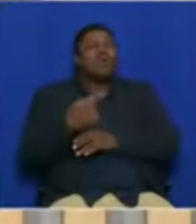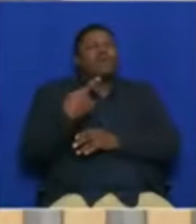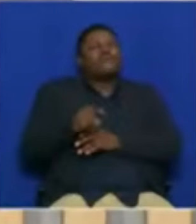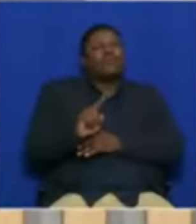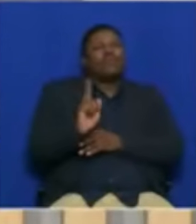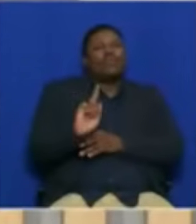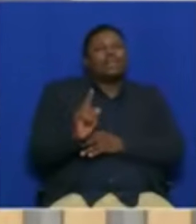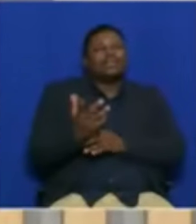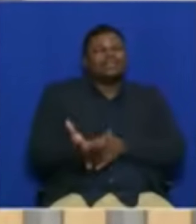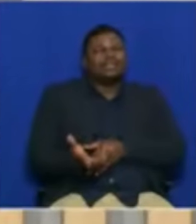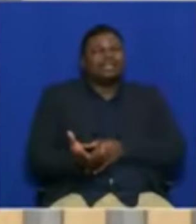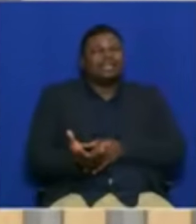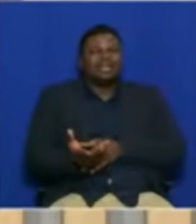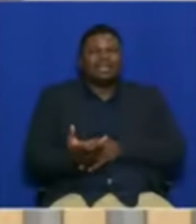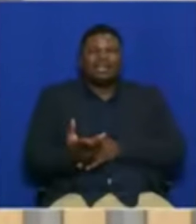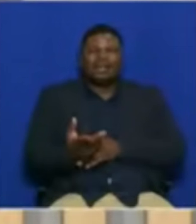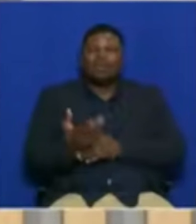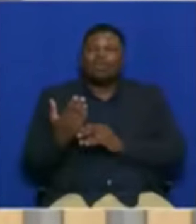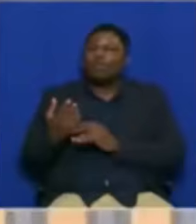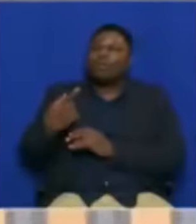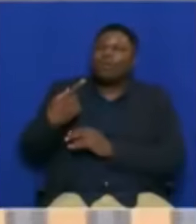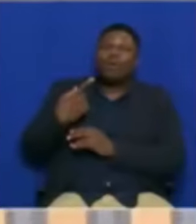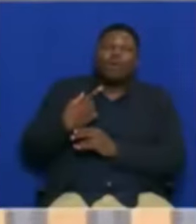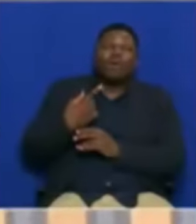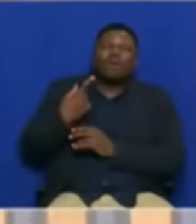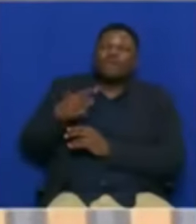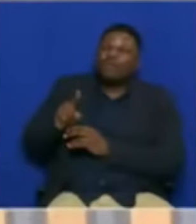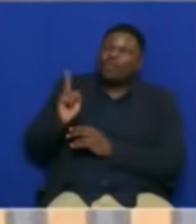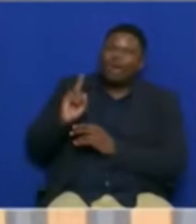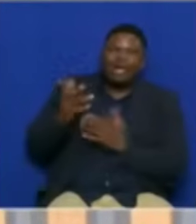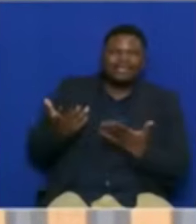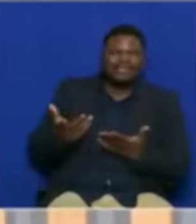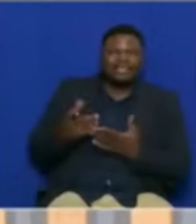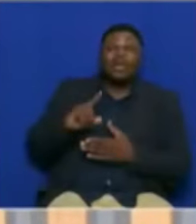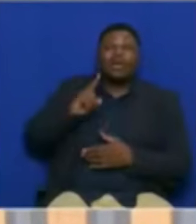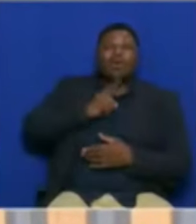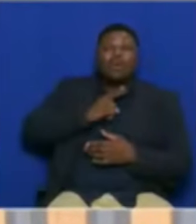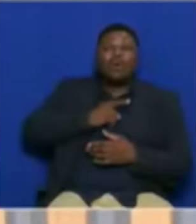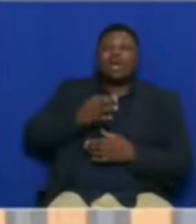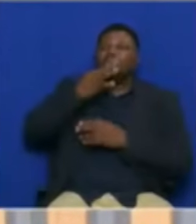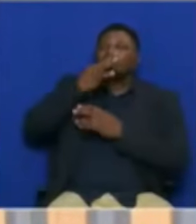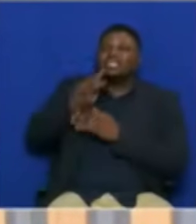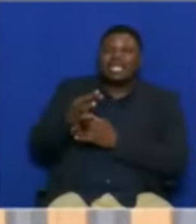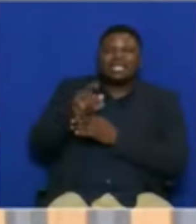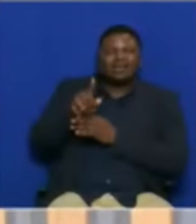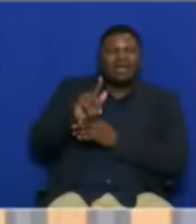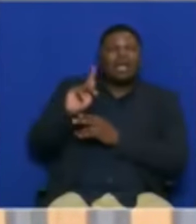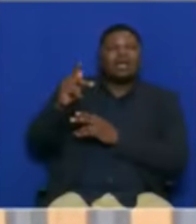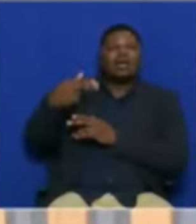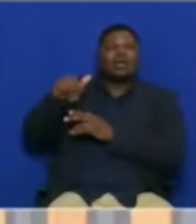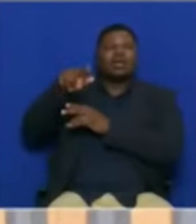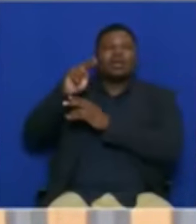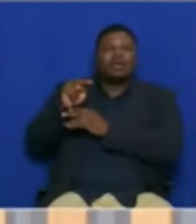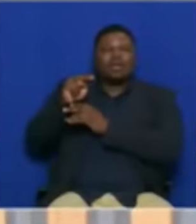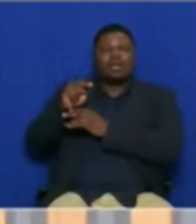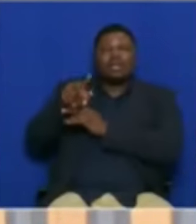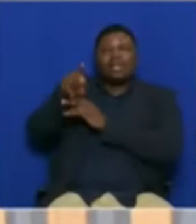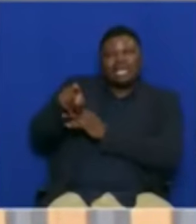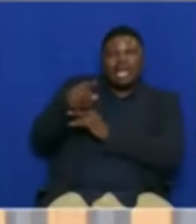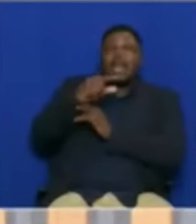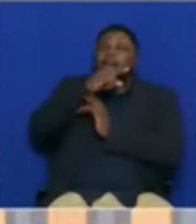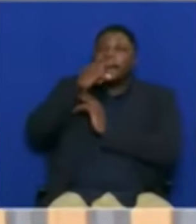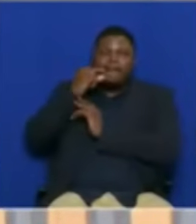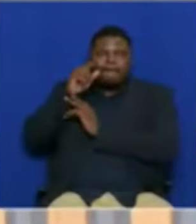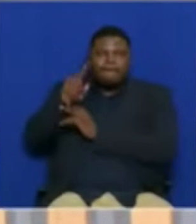What according to what prescript are you saying that General Khan's name should have appeared in this letter